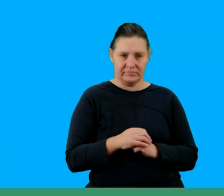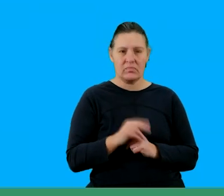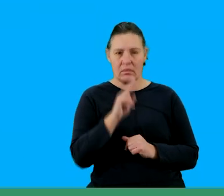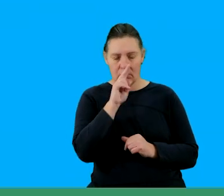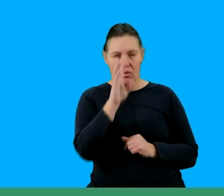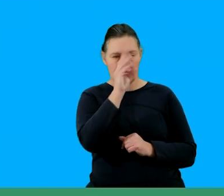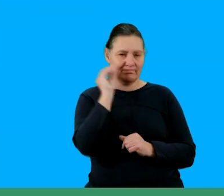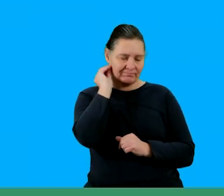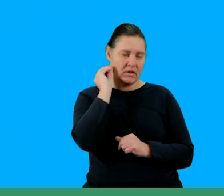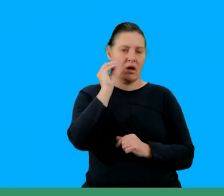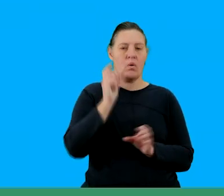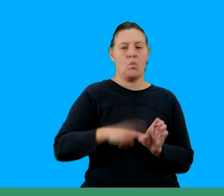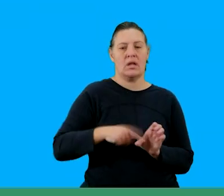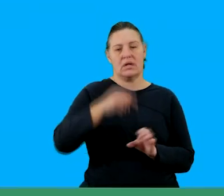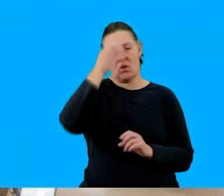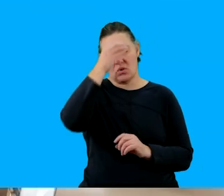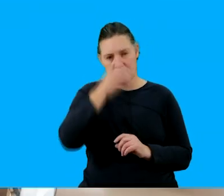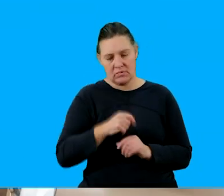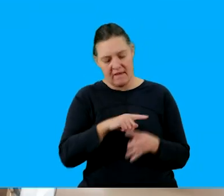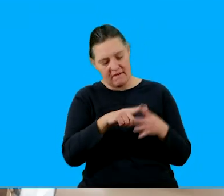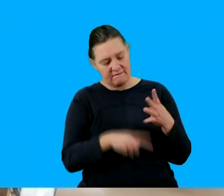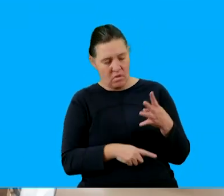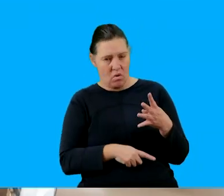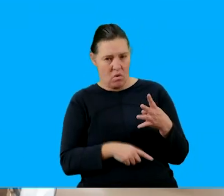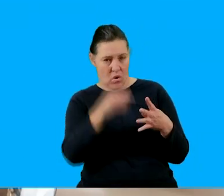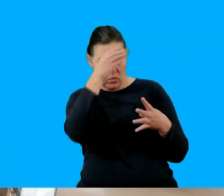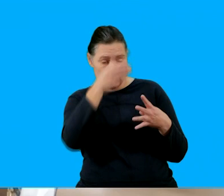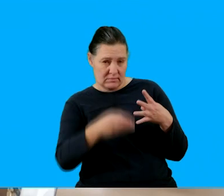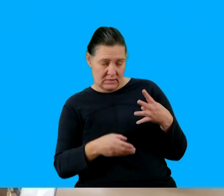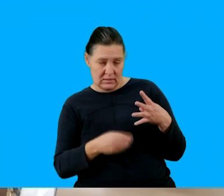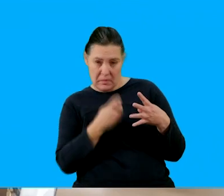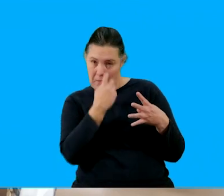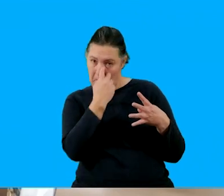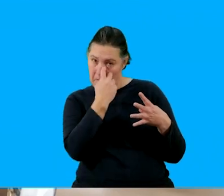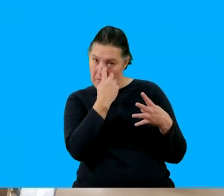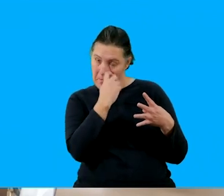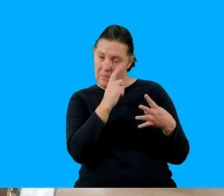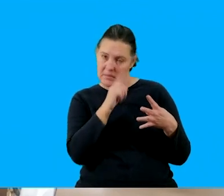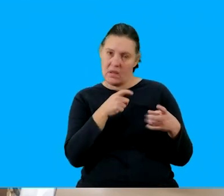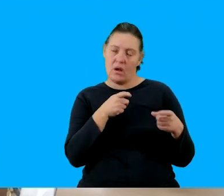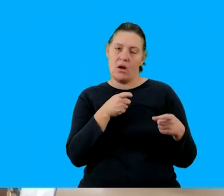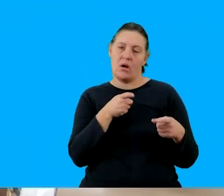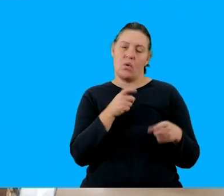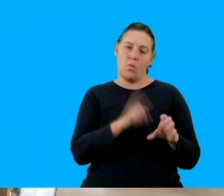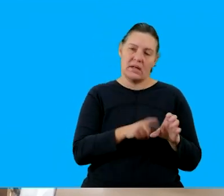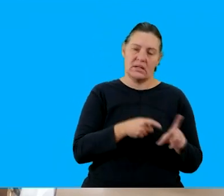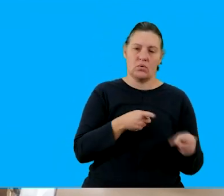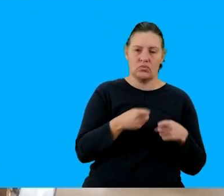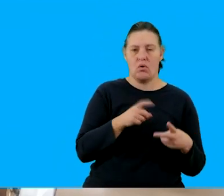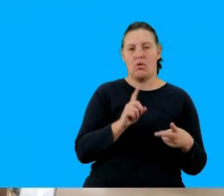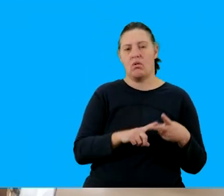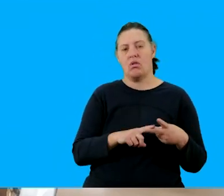So you should remember your quality concepts. Remember, you have 4 quality concepts. This is your quality control,